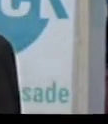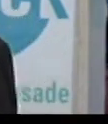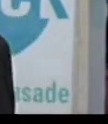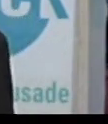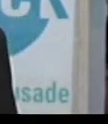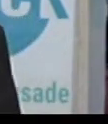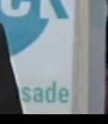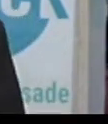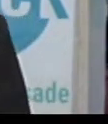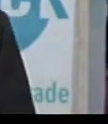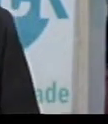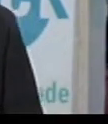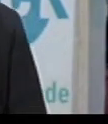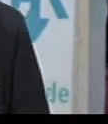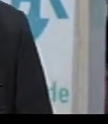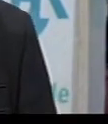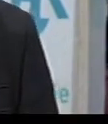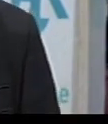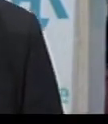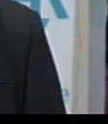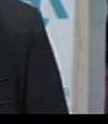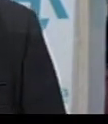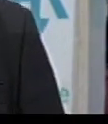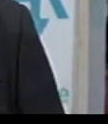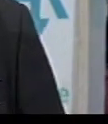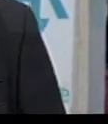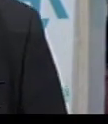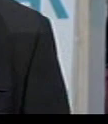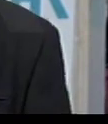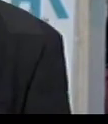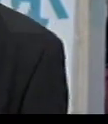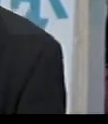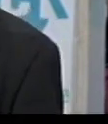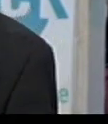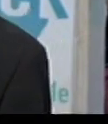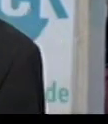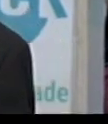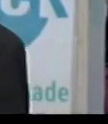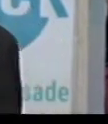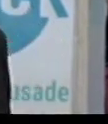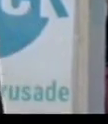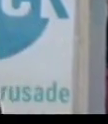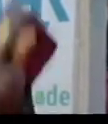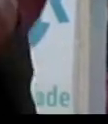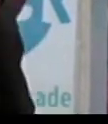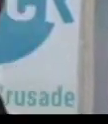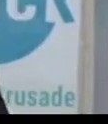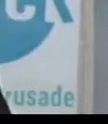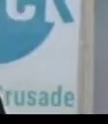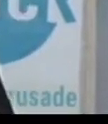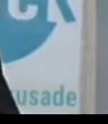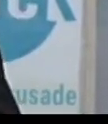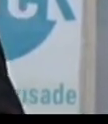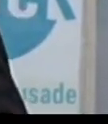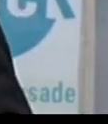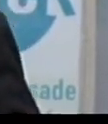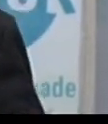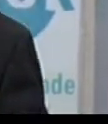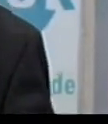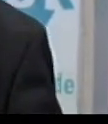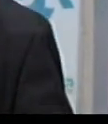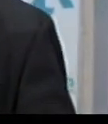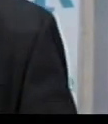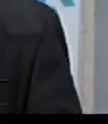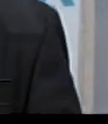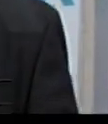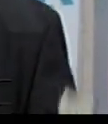2021, Showers of Blessing to be precise. As usual, our Father in the Lord was praying. He said, place your hand upon where you're having problem and raise